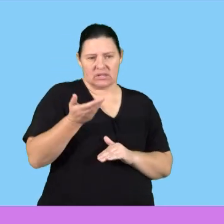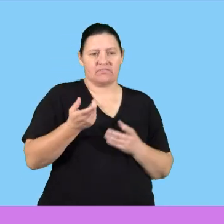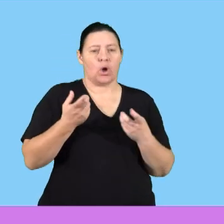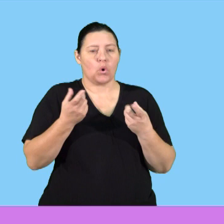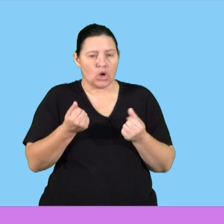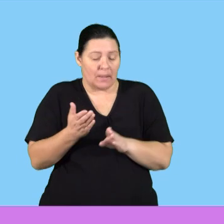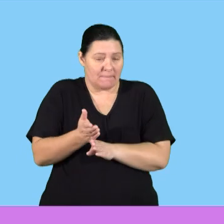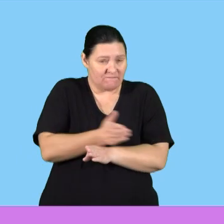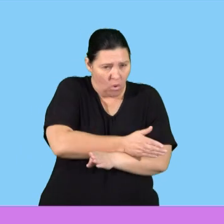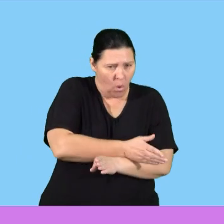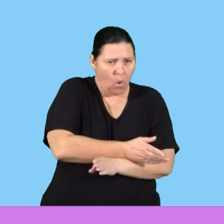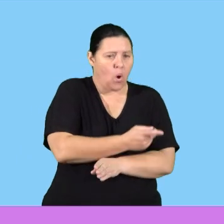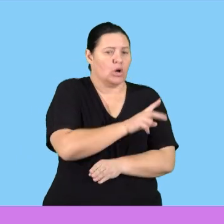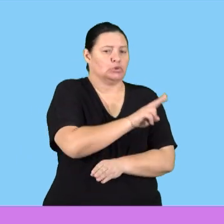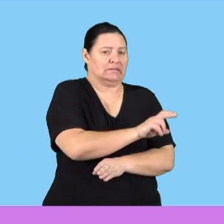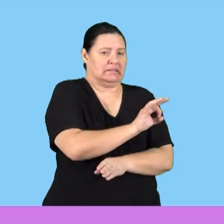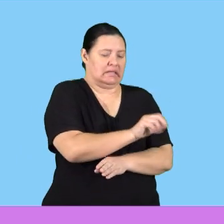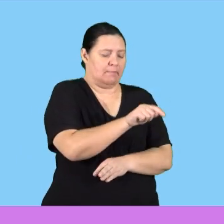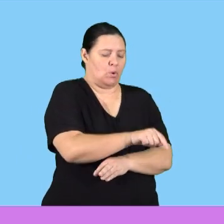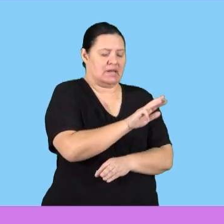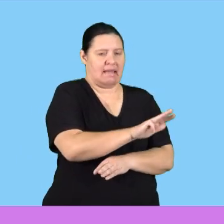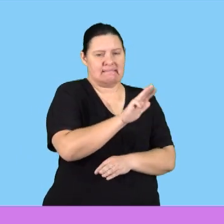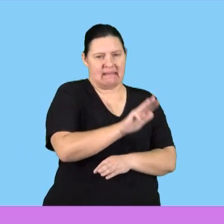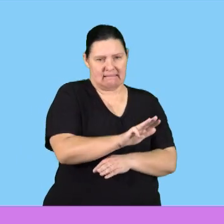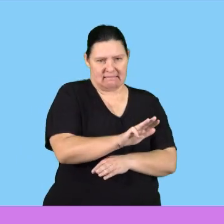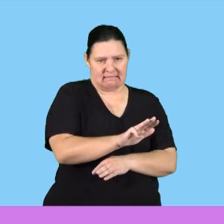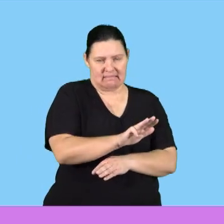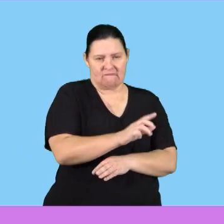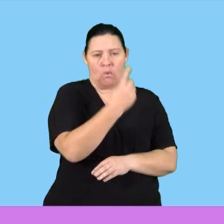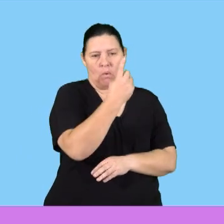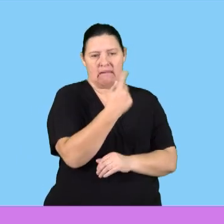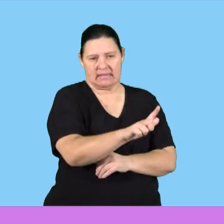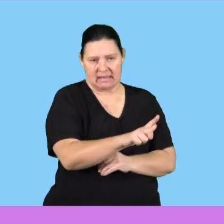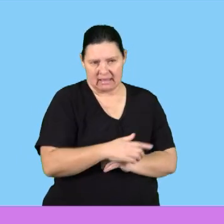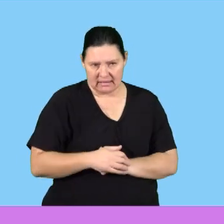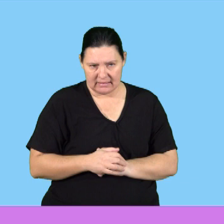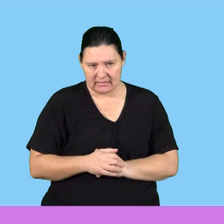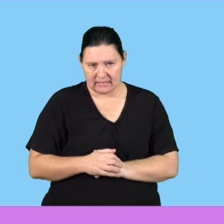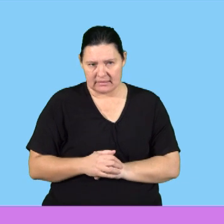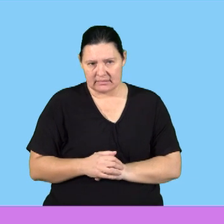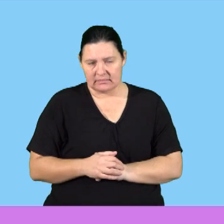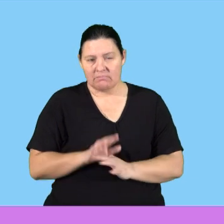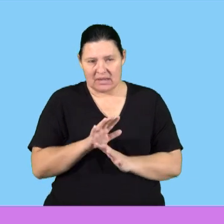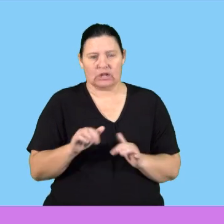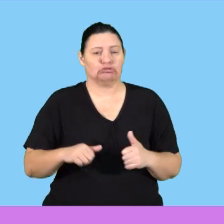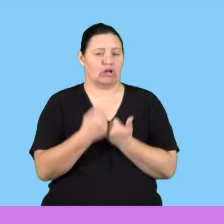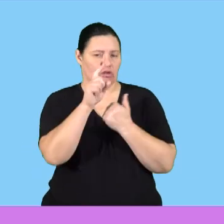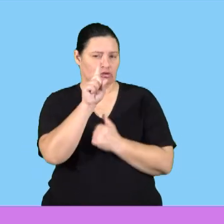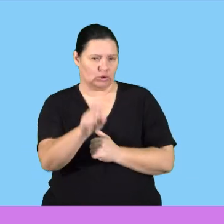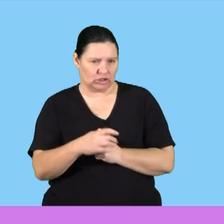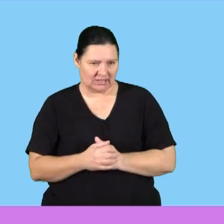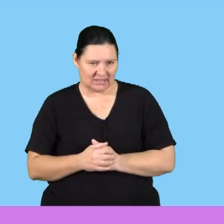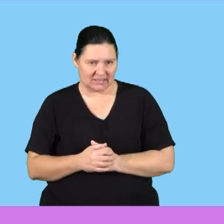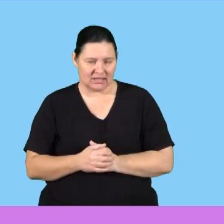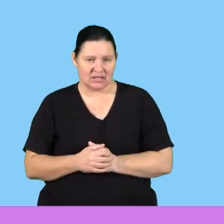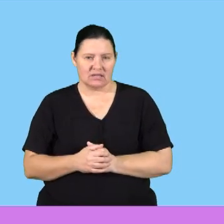the increase if the cost rate was 23 rand 99 per liter. This was a